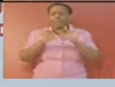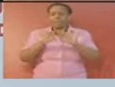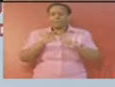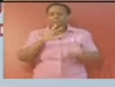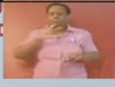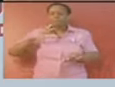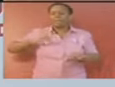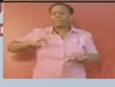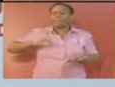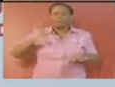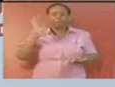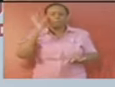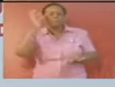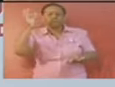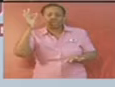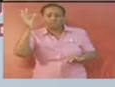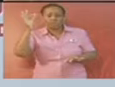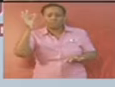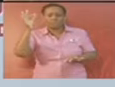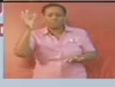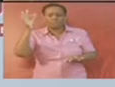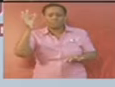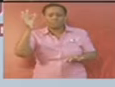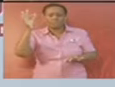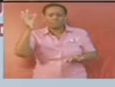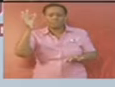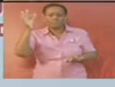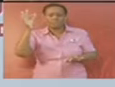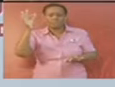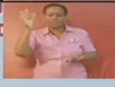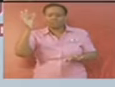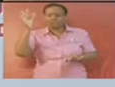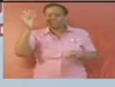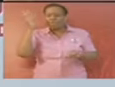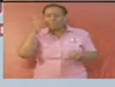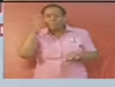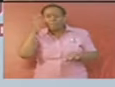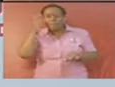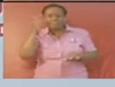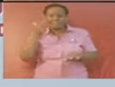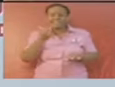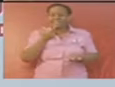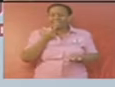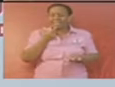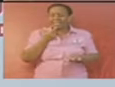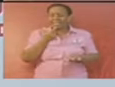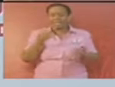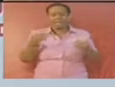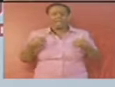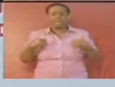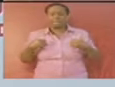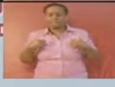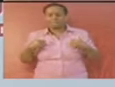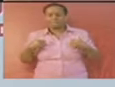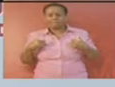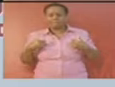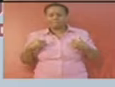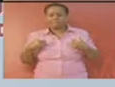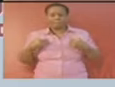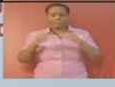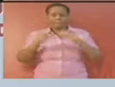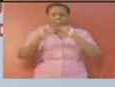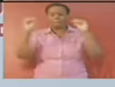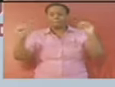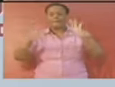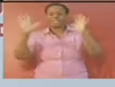We always tell people have a bright and prosperous new year. Now we have to tell people have a safe and healthy new year and to try